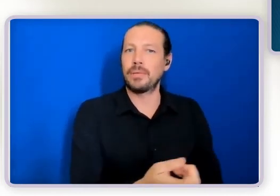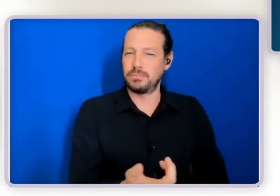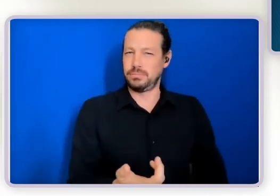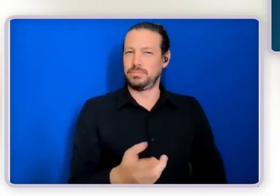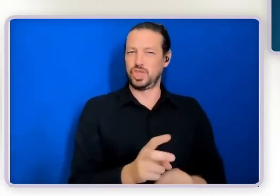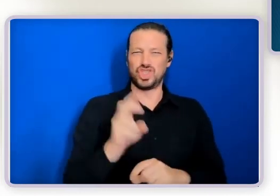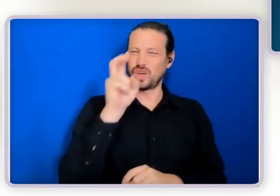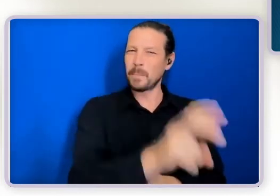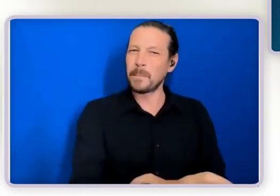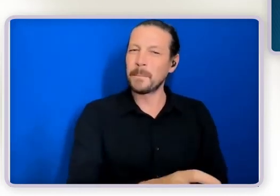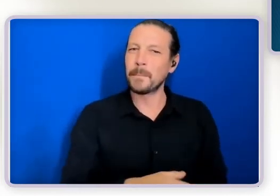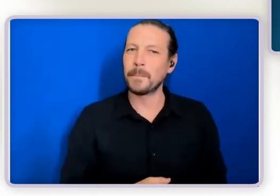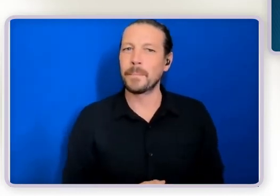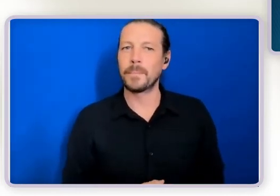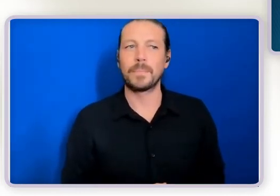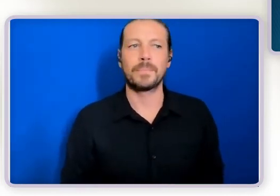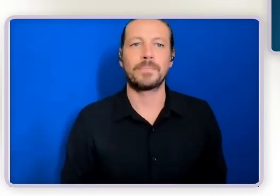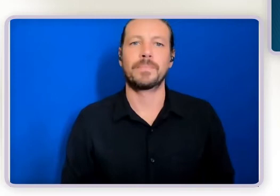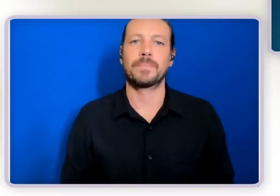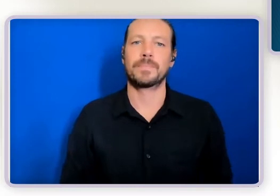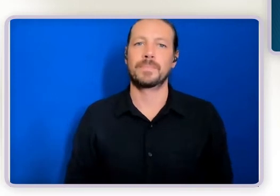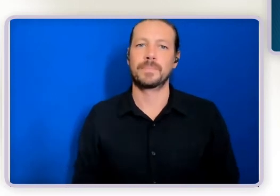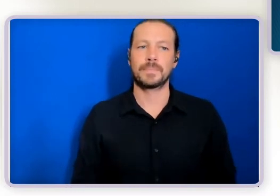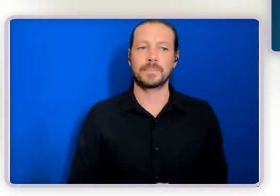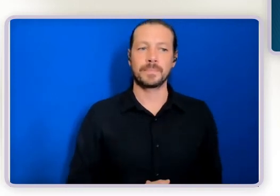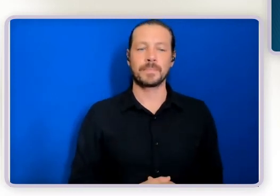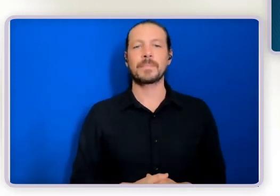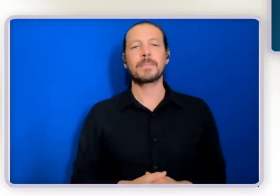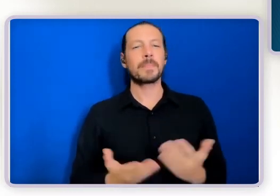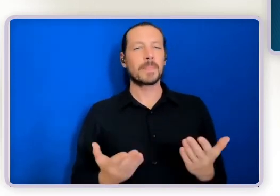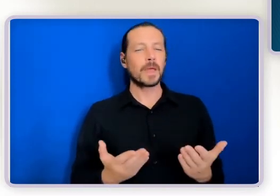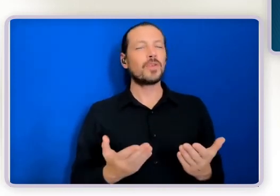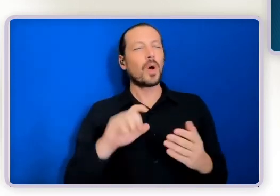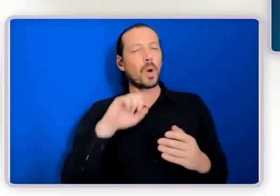give you two examples where we will go into this a bit more, last resort,